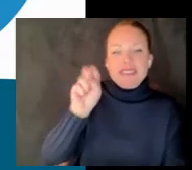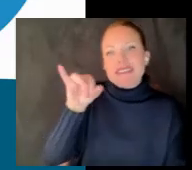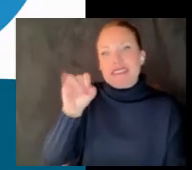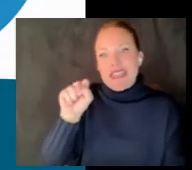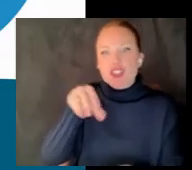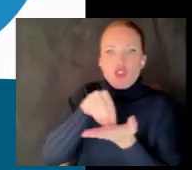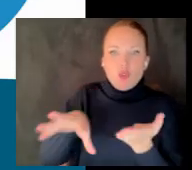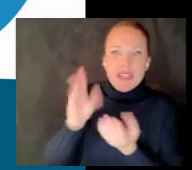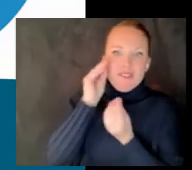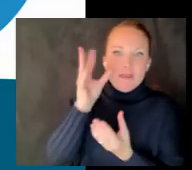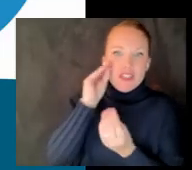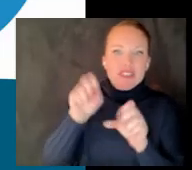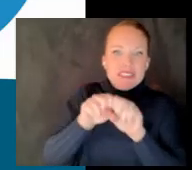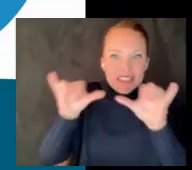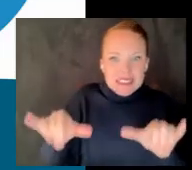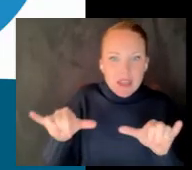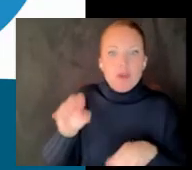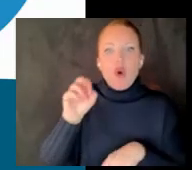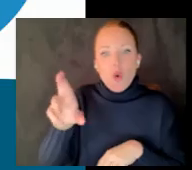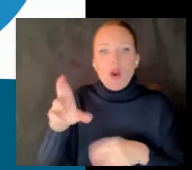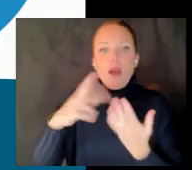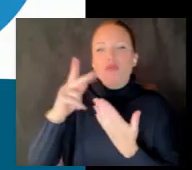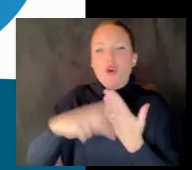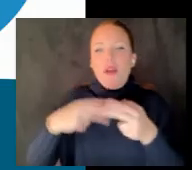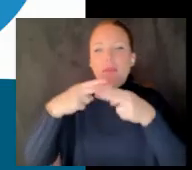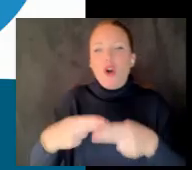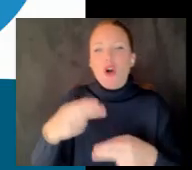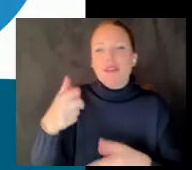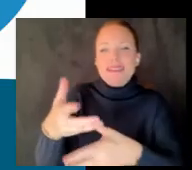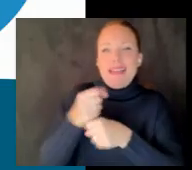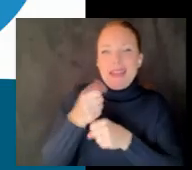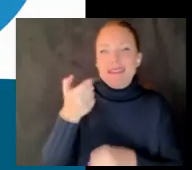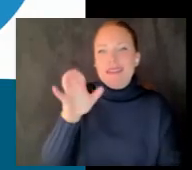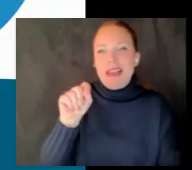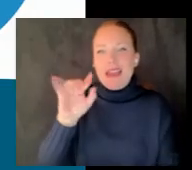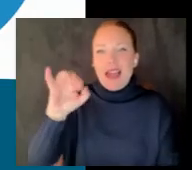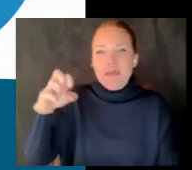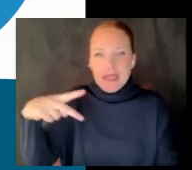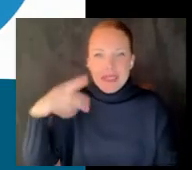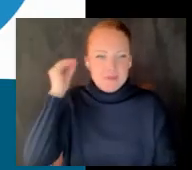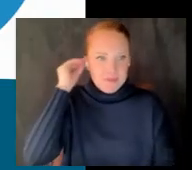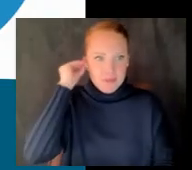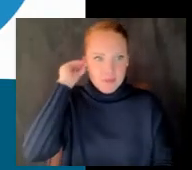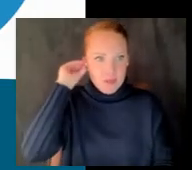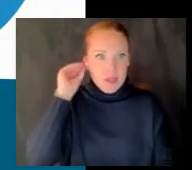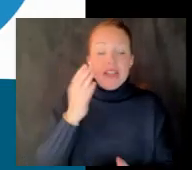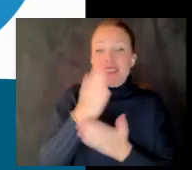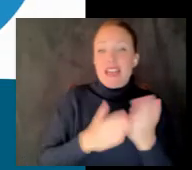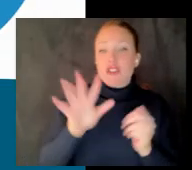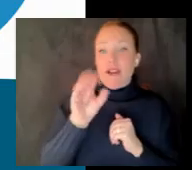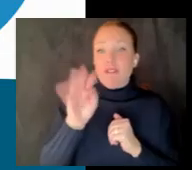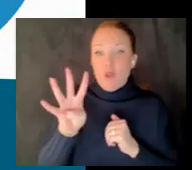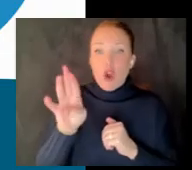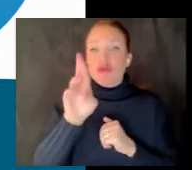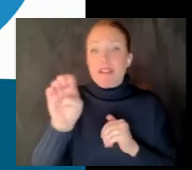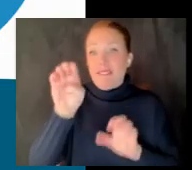called Get IEP. A Section 504 reevaluation is the